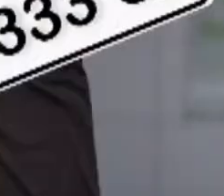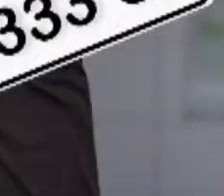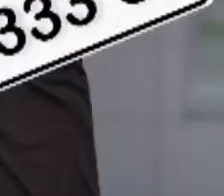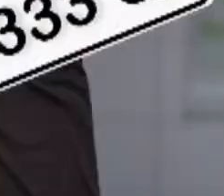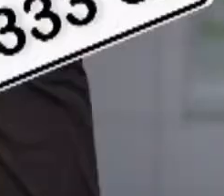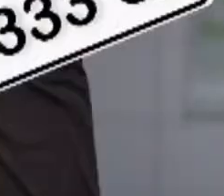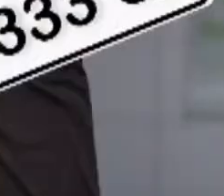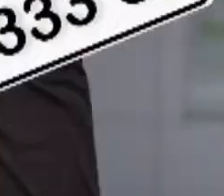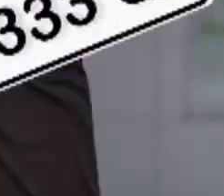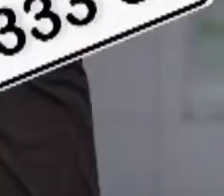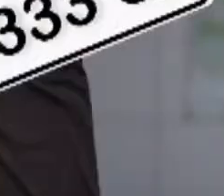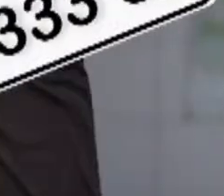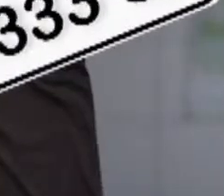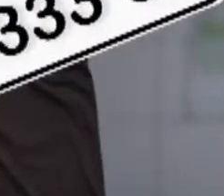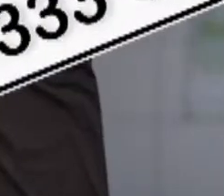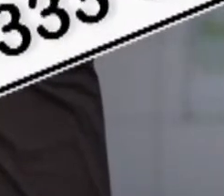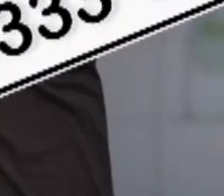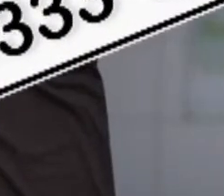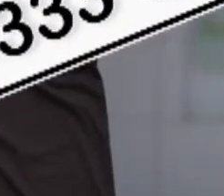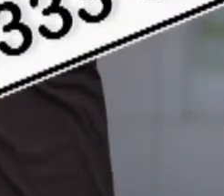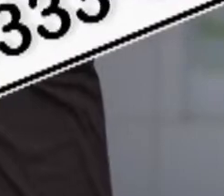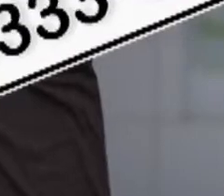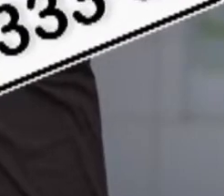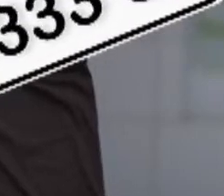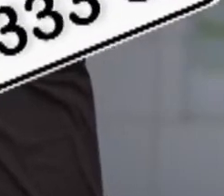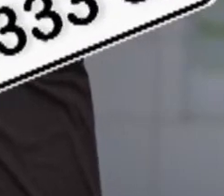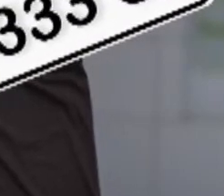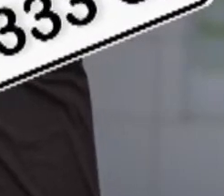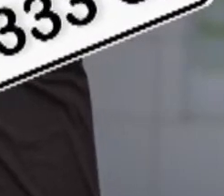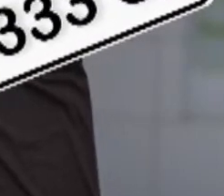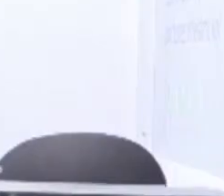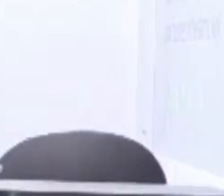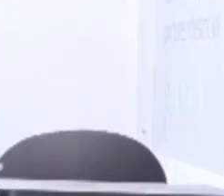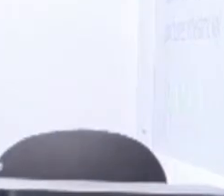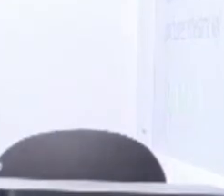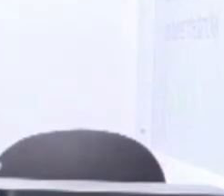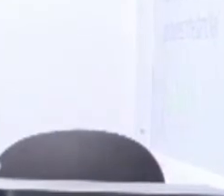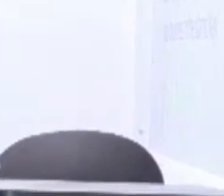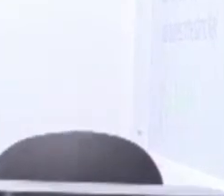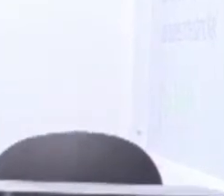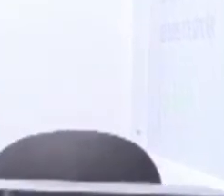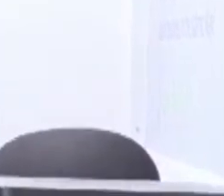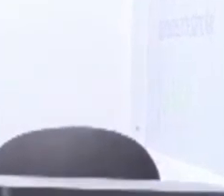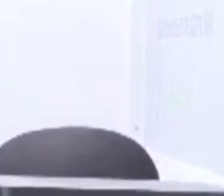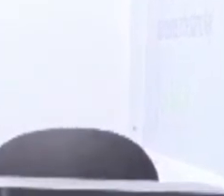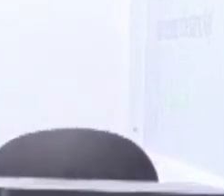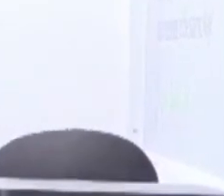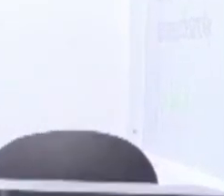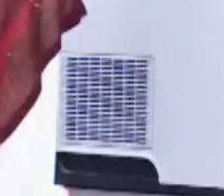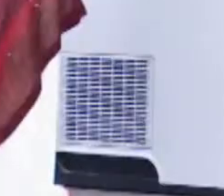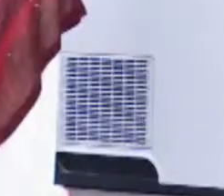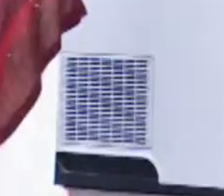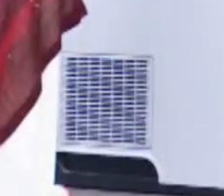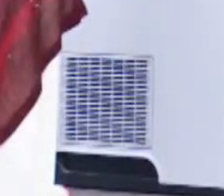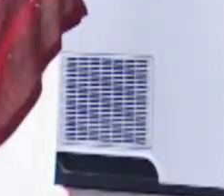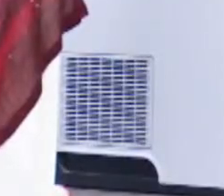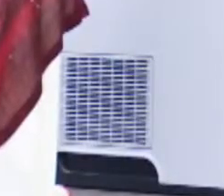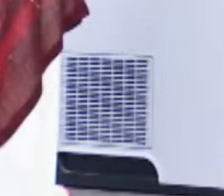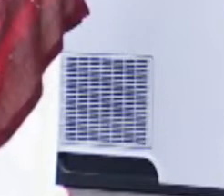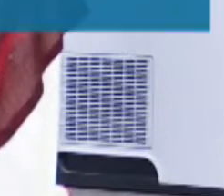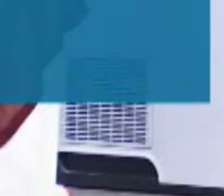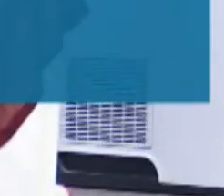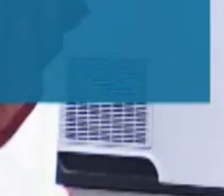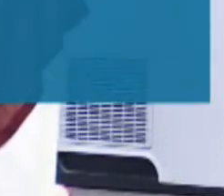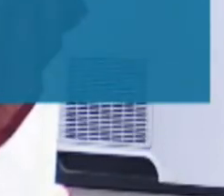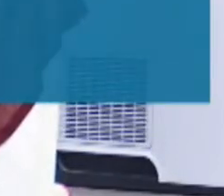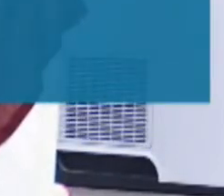Ajib Bank, you can make your vehicle number plate payments without any hassle. Walk into any of our bank branches or agencies located